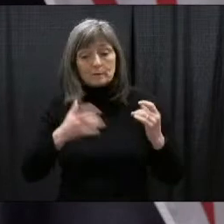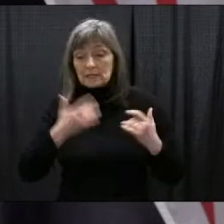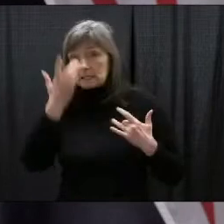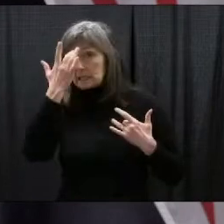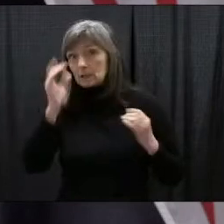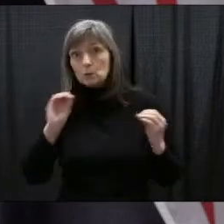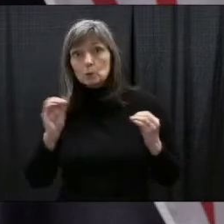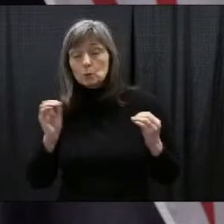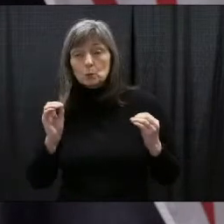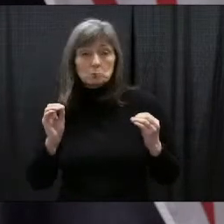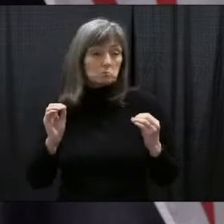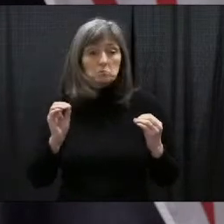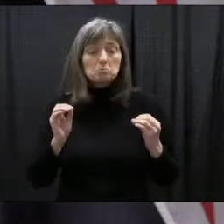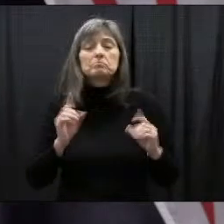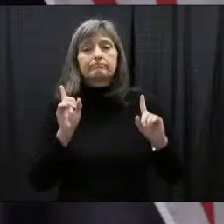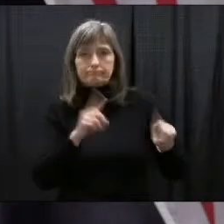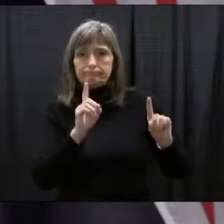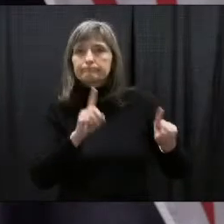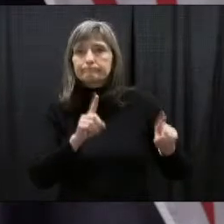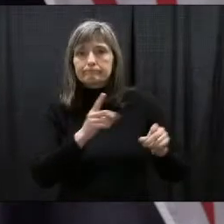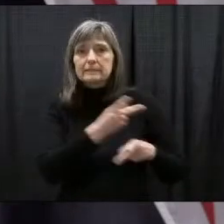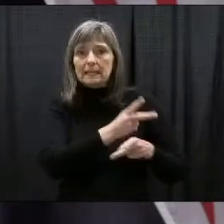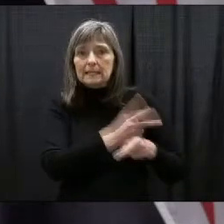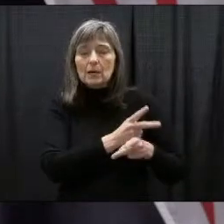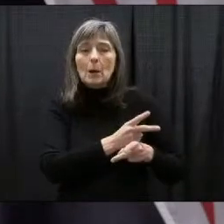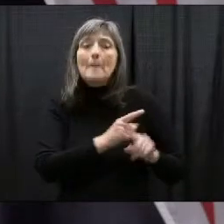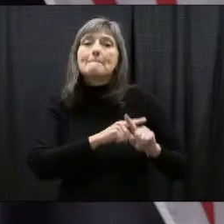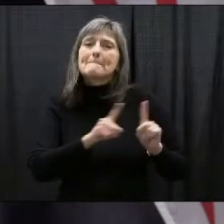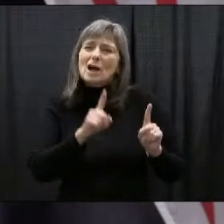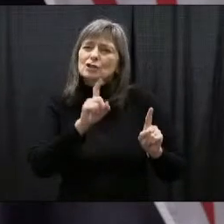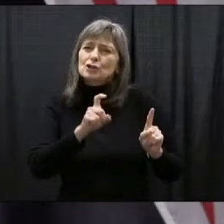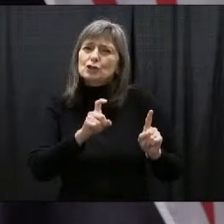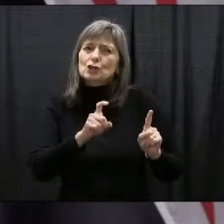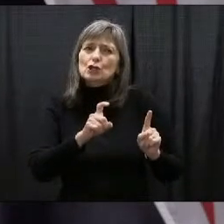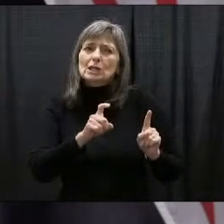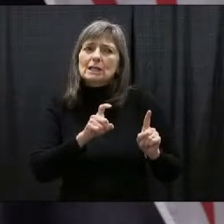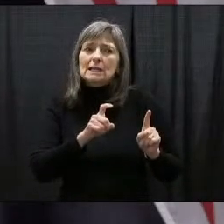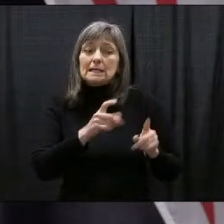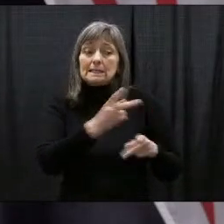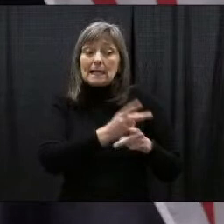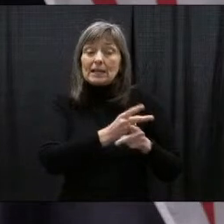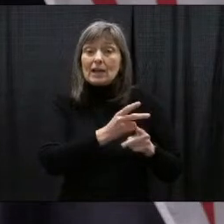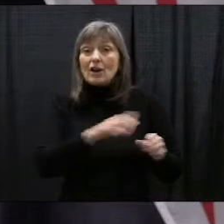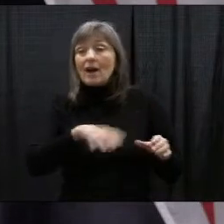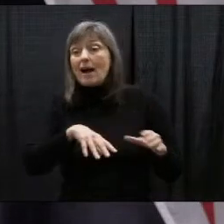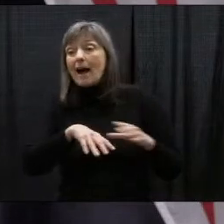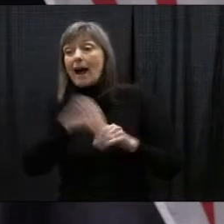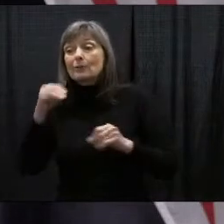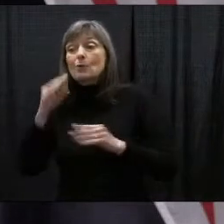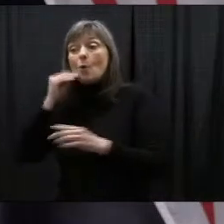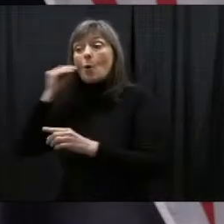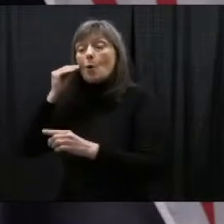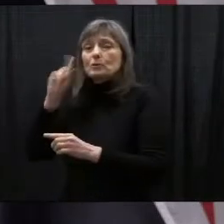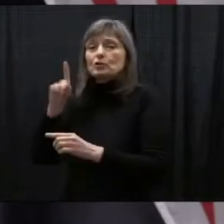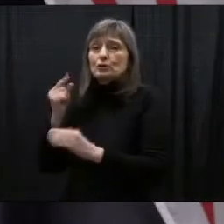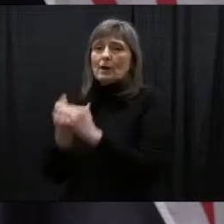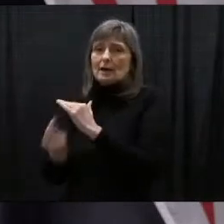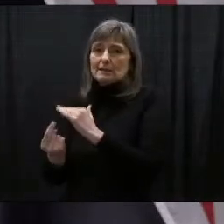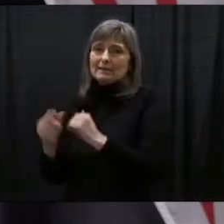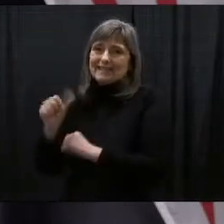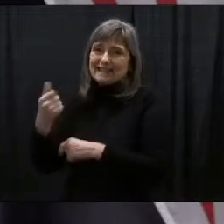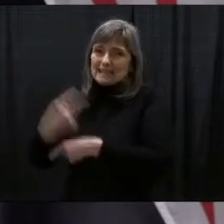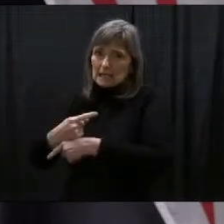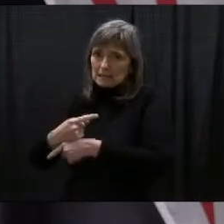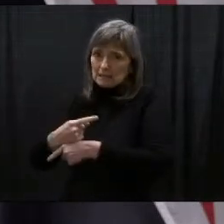symptoms, they can continue to attend daycare, but should isolate as much as possible outside of daycare for 10 days if unvaccinated. They